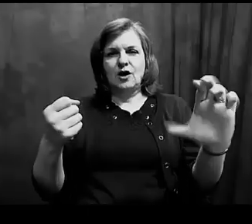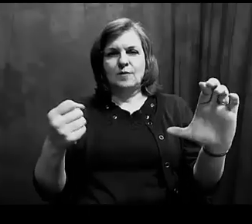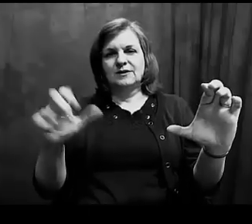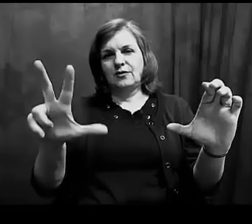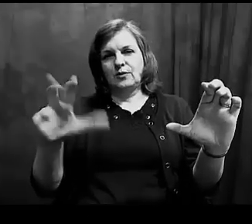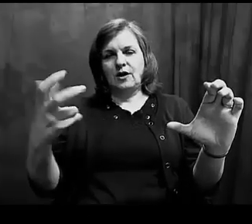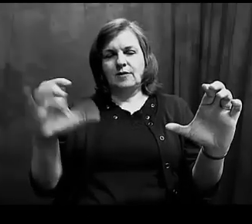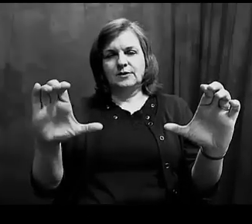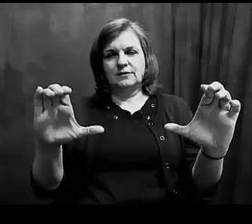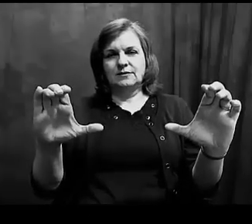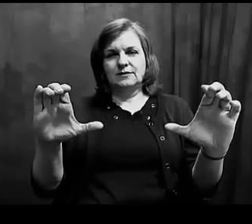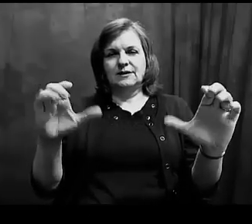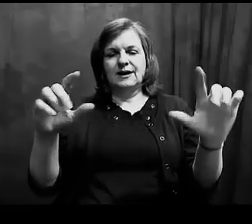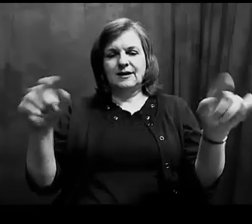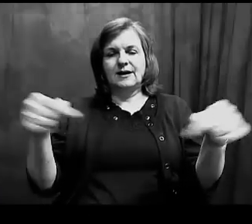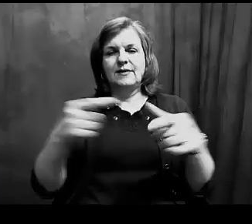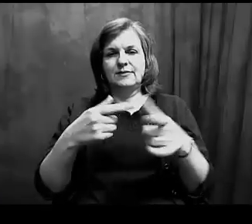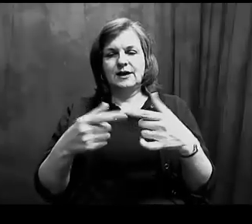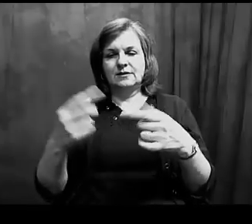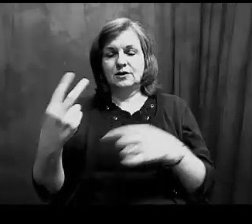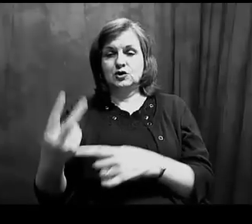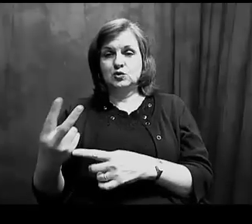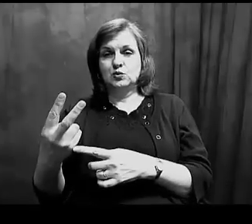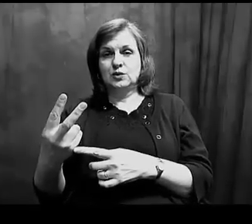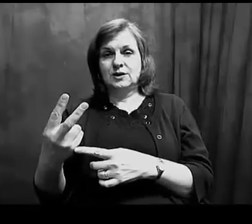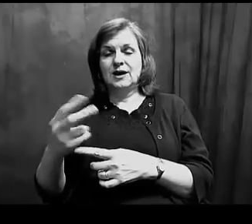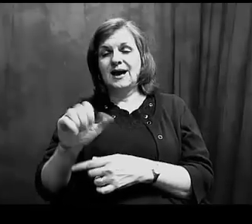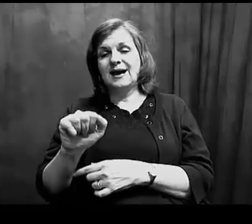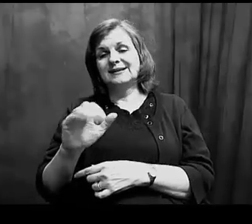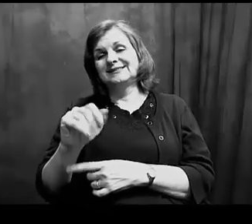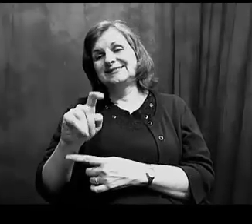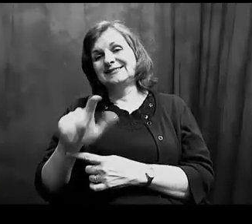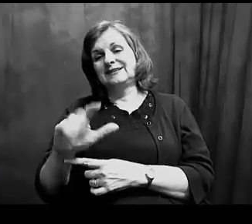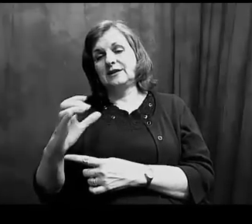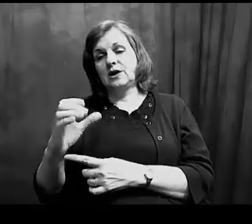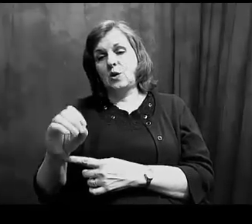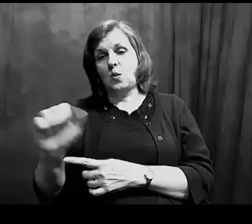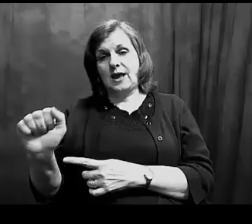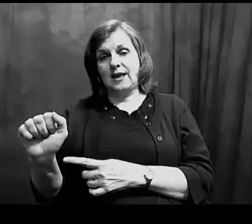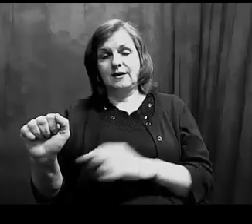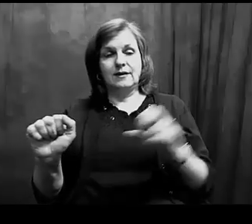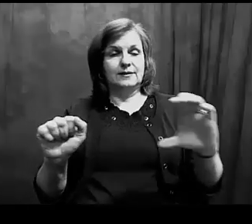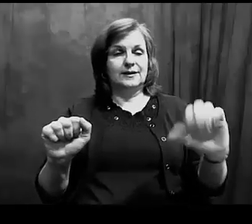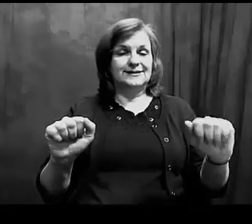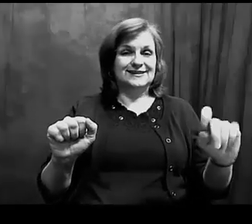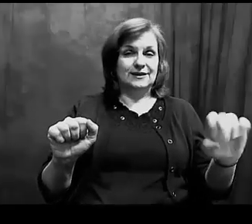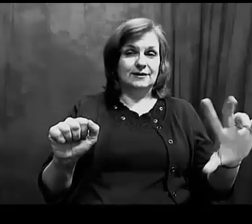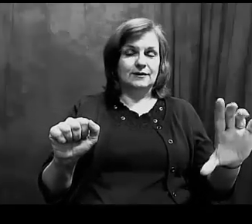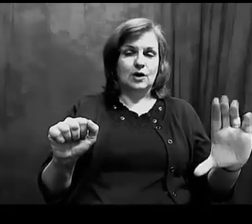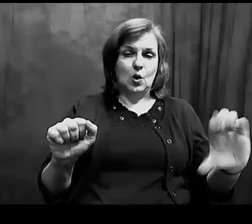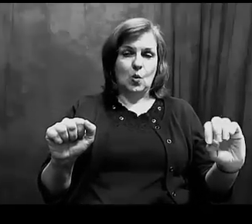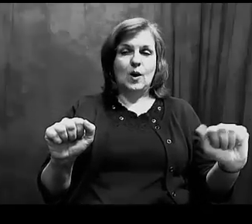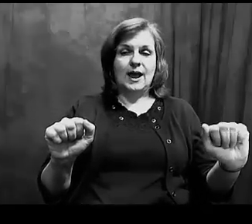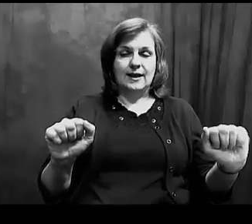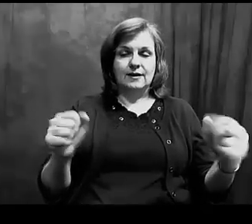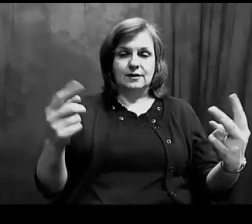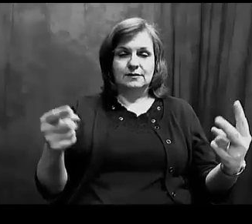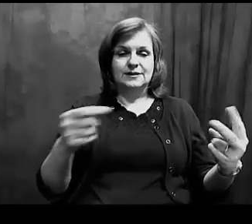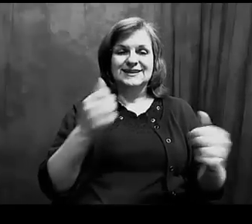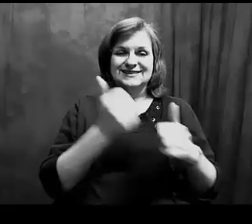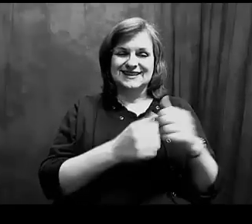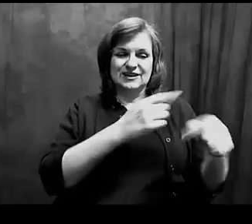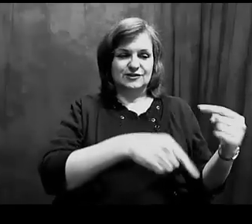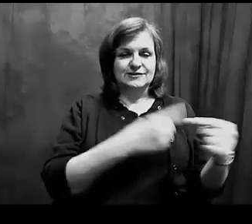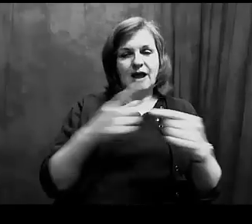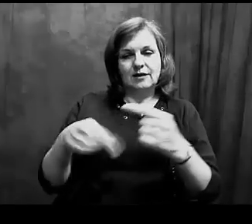to pyruvate, but we went to 2-pyruvate, and now we go to 2-acetyl-CoA, which means we're going to do the citric